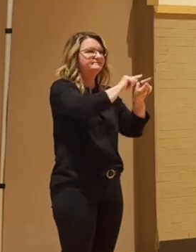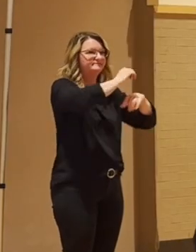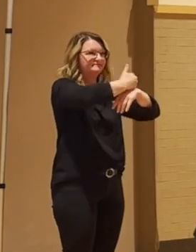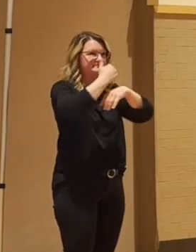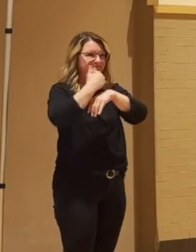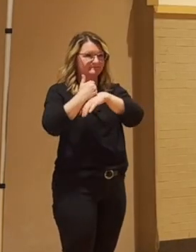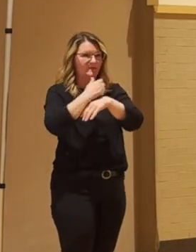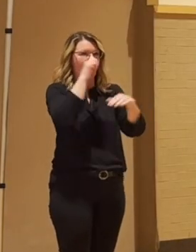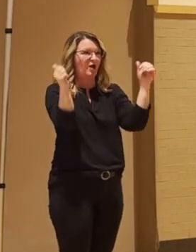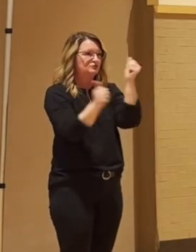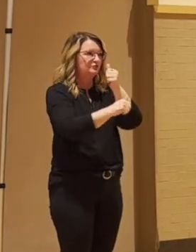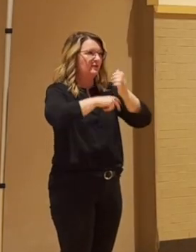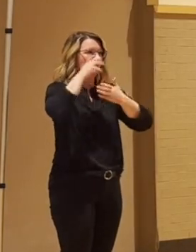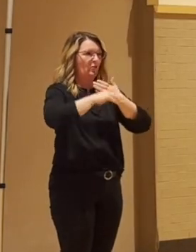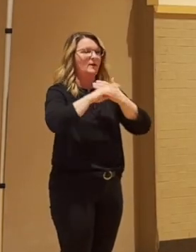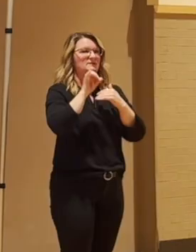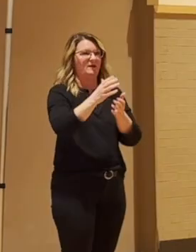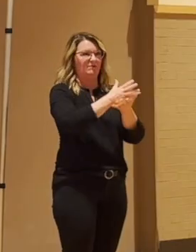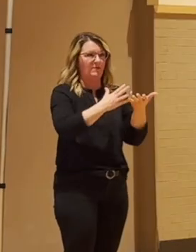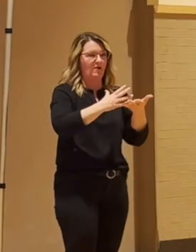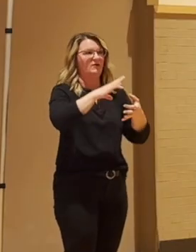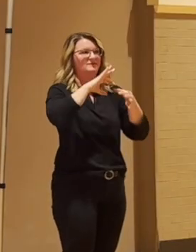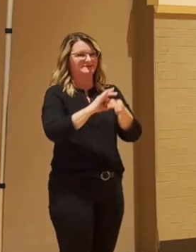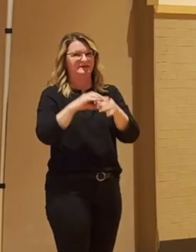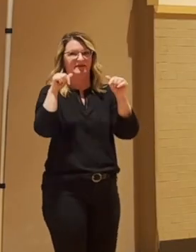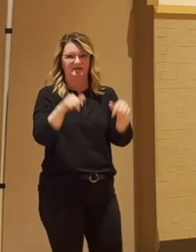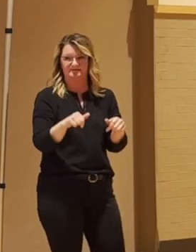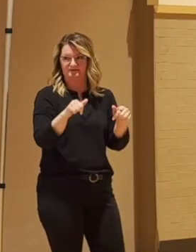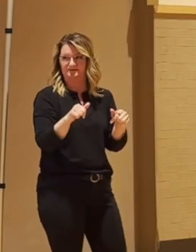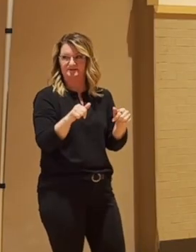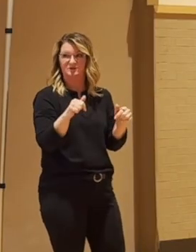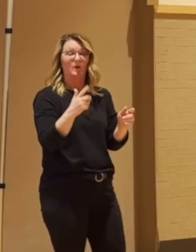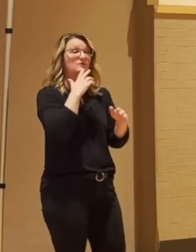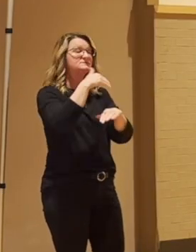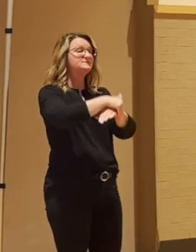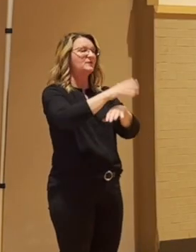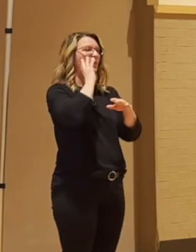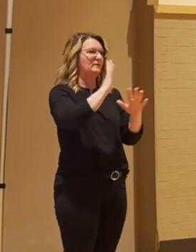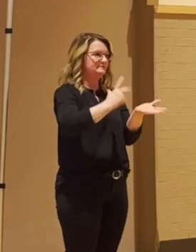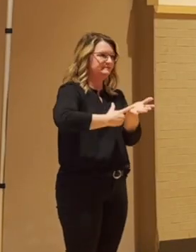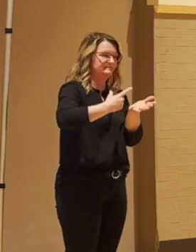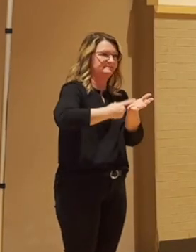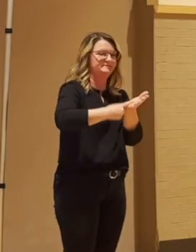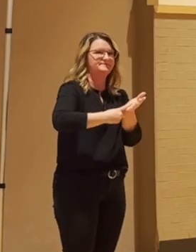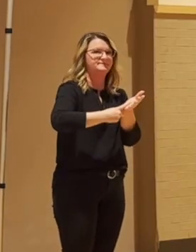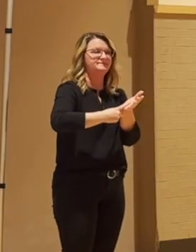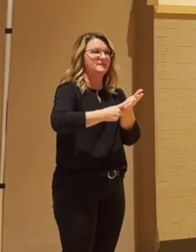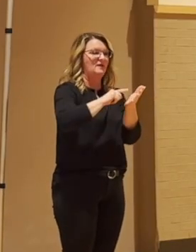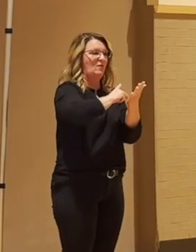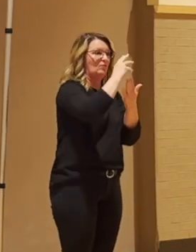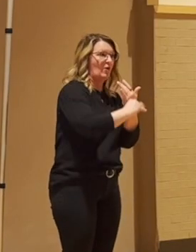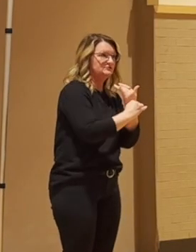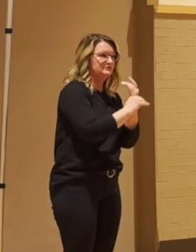the program. That was a part of this. And so tonight, we are going to be talking about some of the projects that are